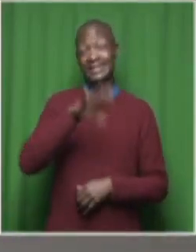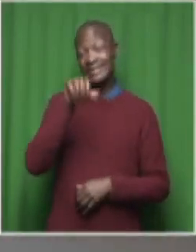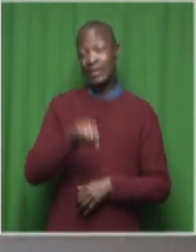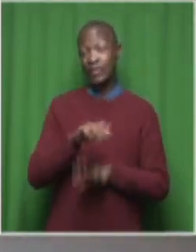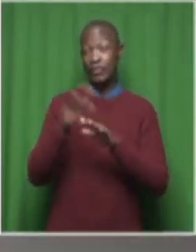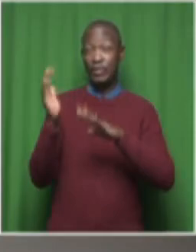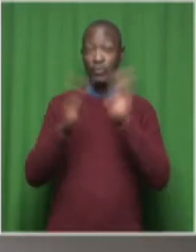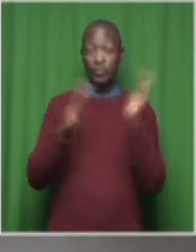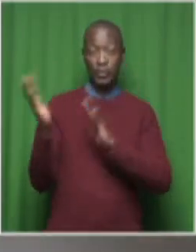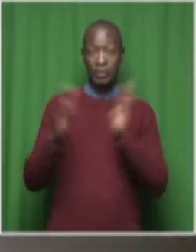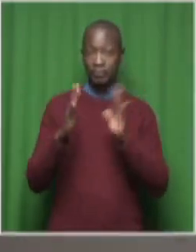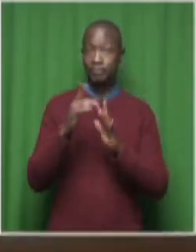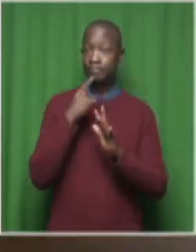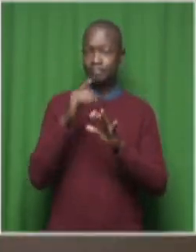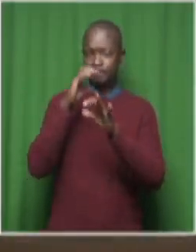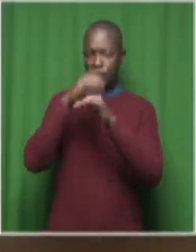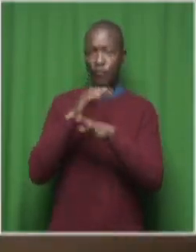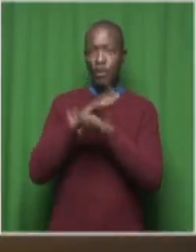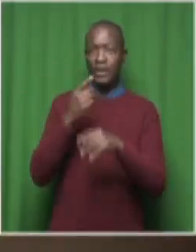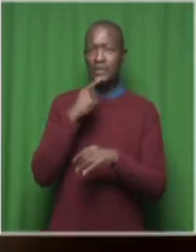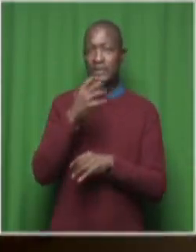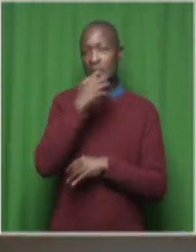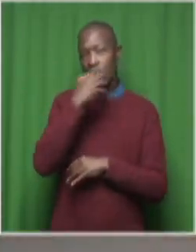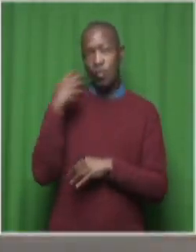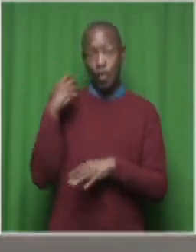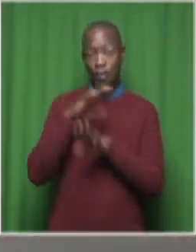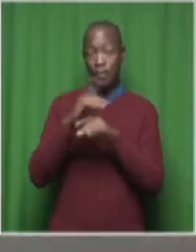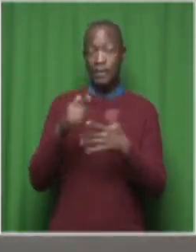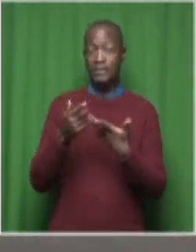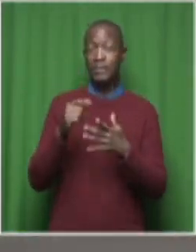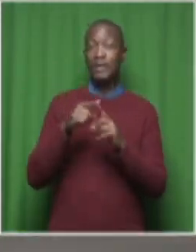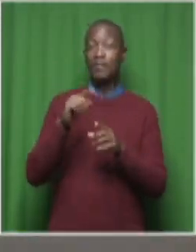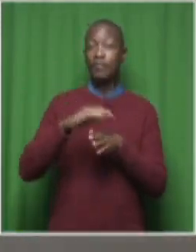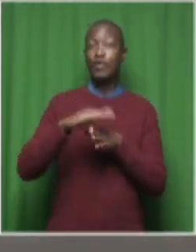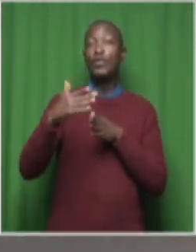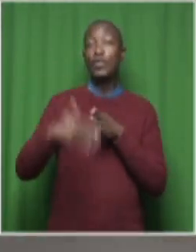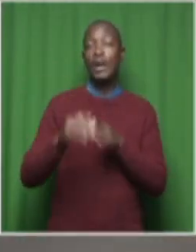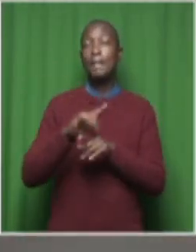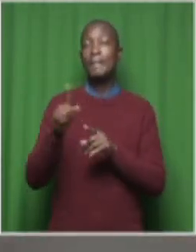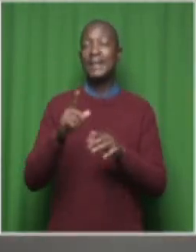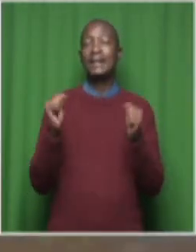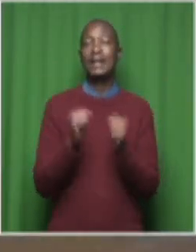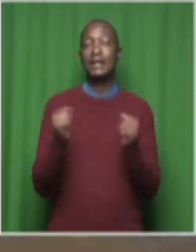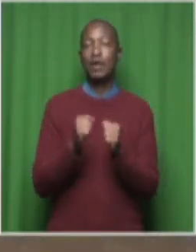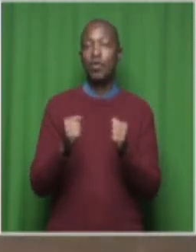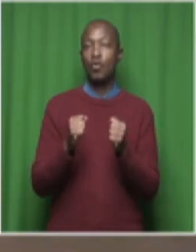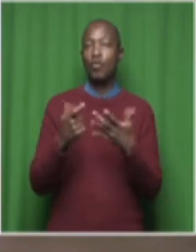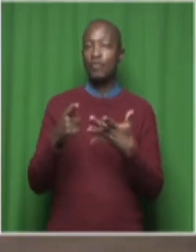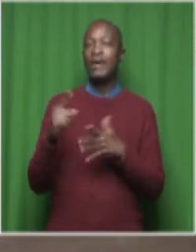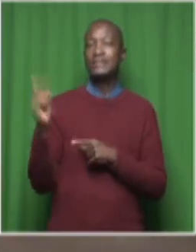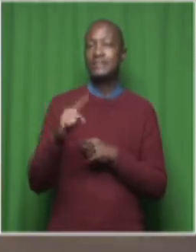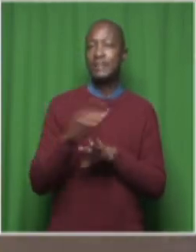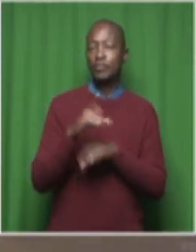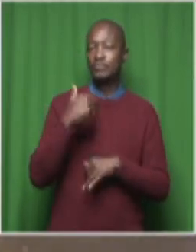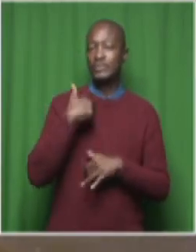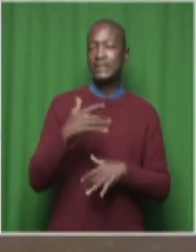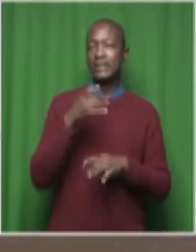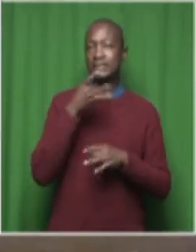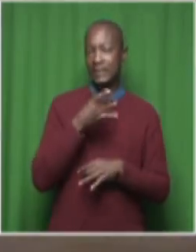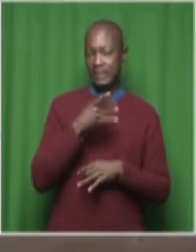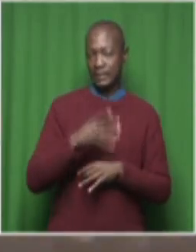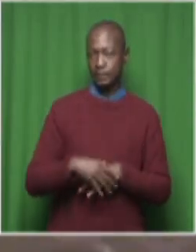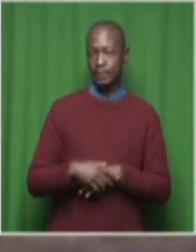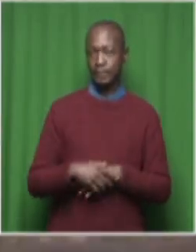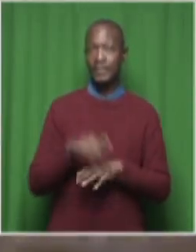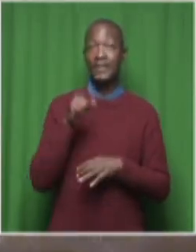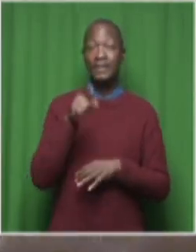Service forecasts warm temperatures for the rest of the week, but another cold front is expected on Saturday. It is, however, predicted